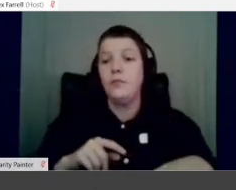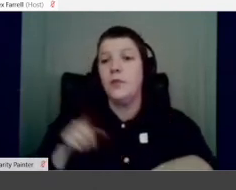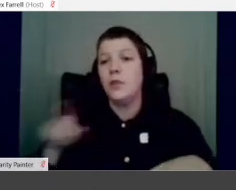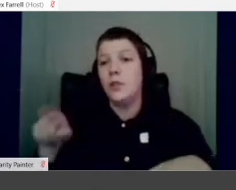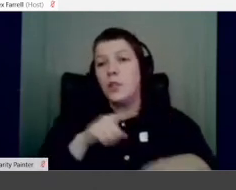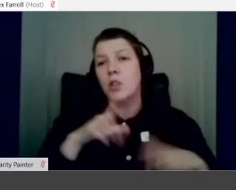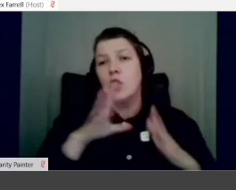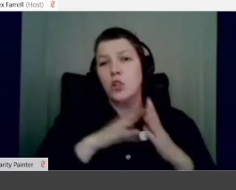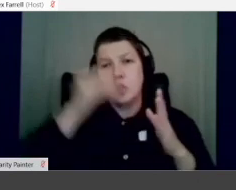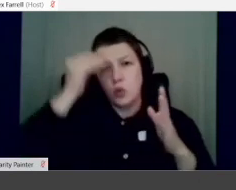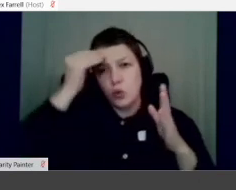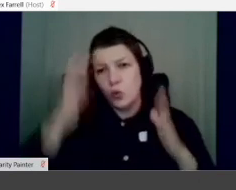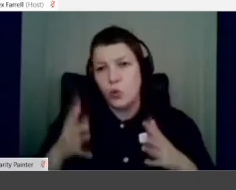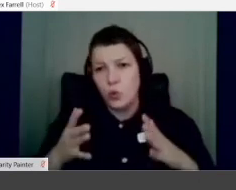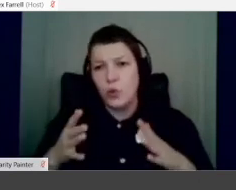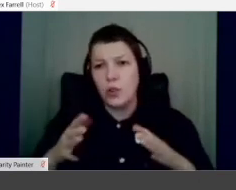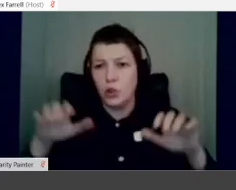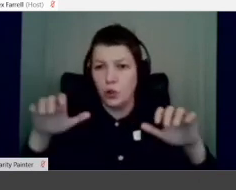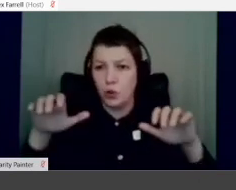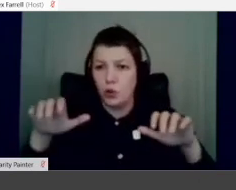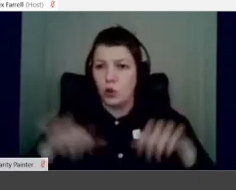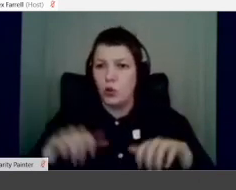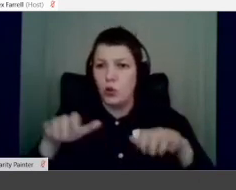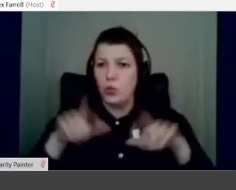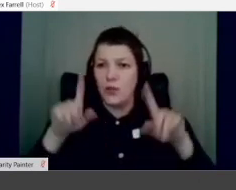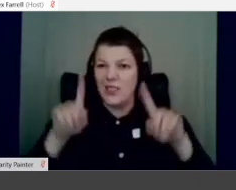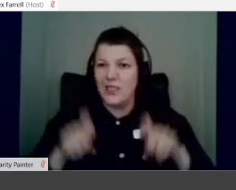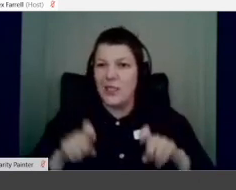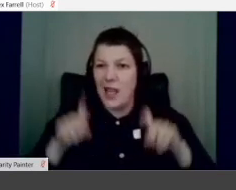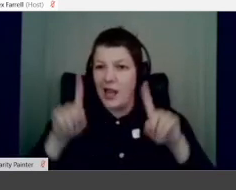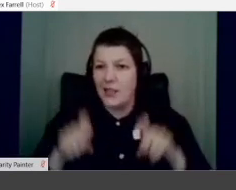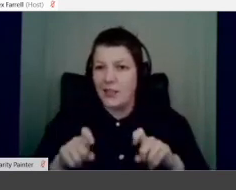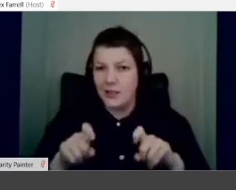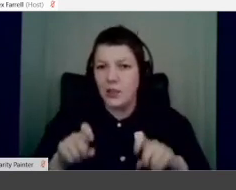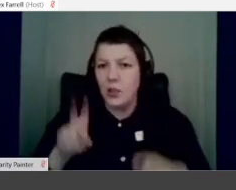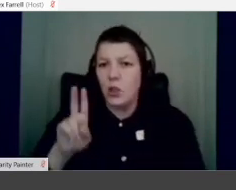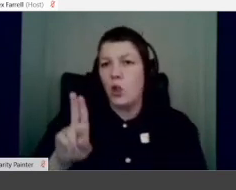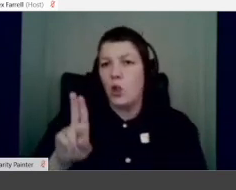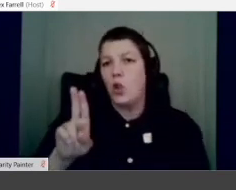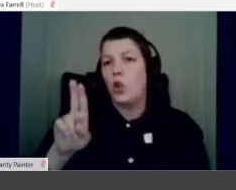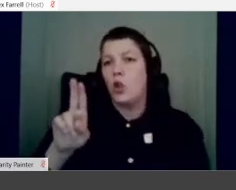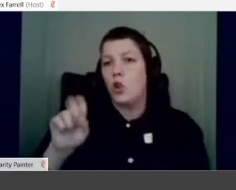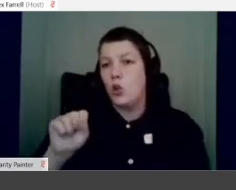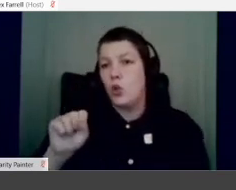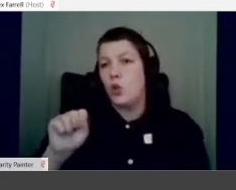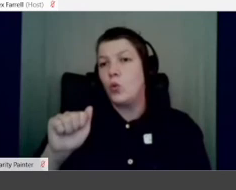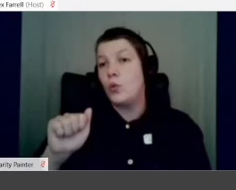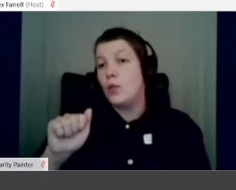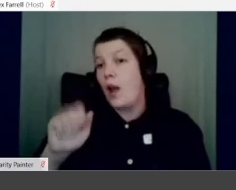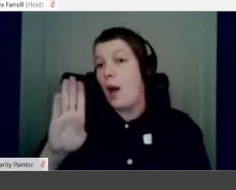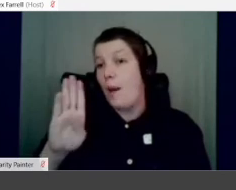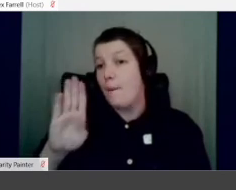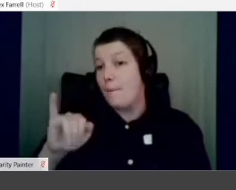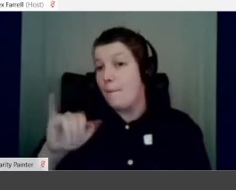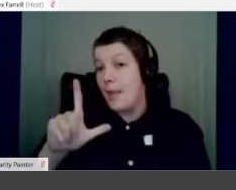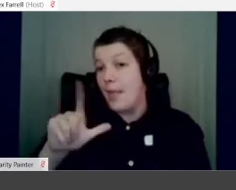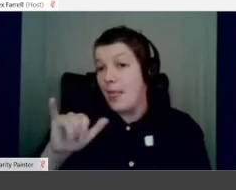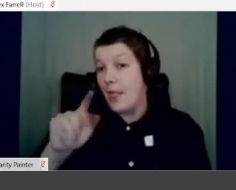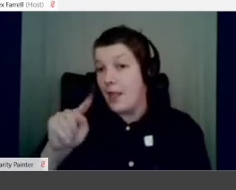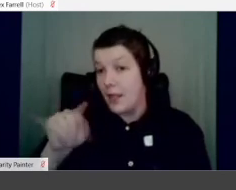actually do usability test, and you'll notice I don't say user testing, because we are not about testing users. We are about testing